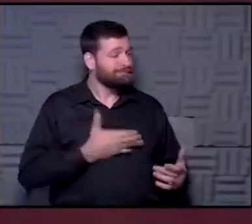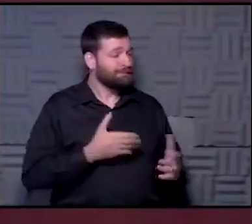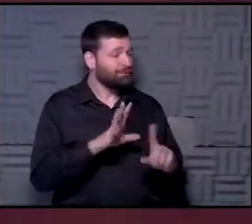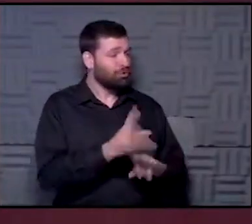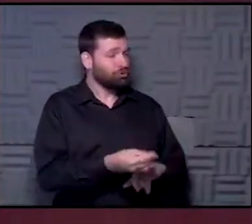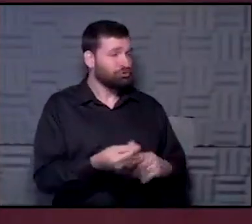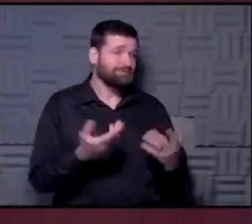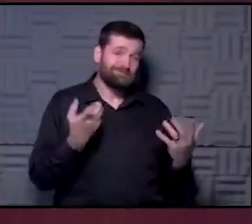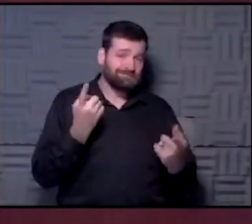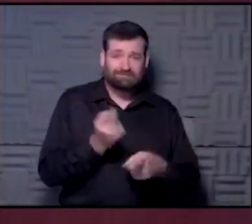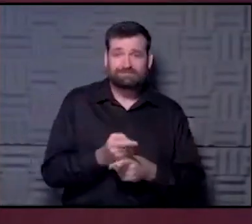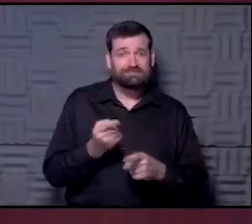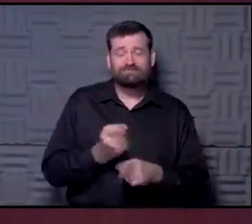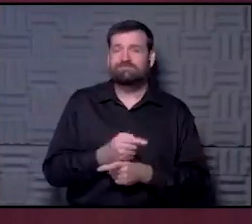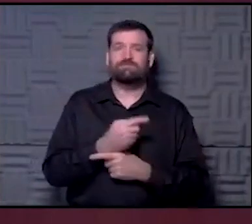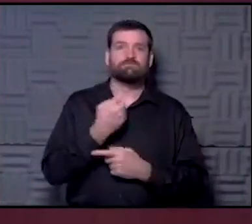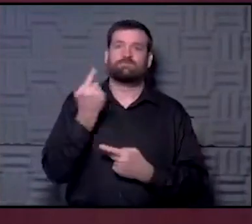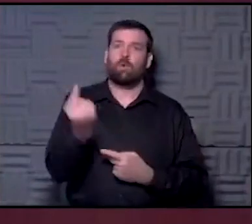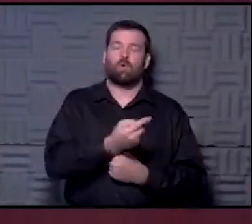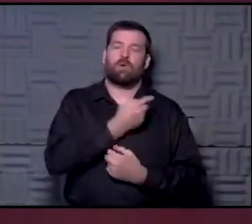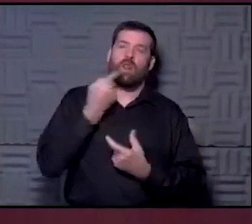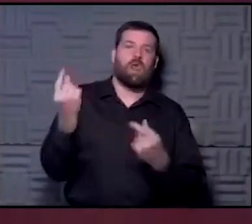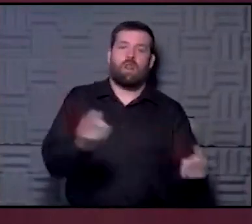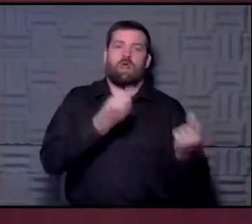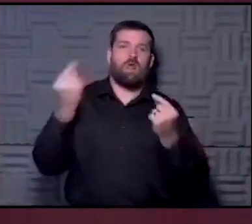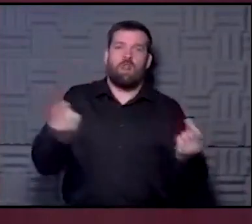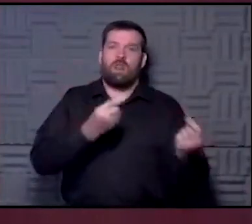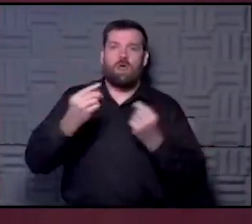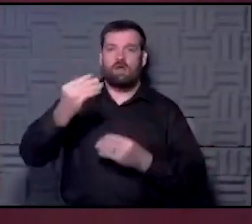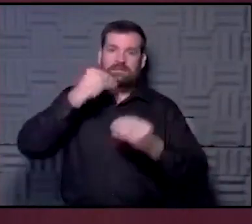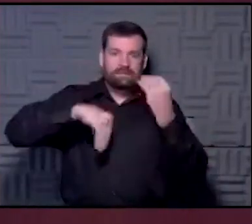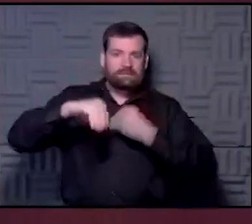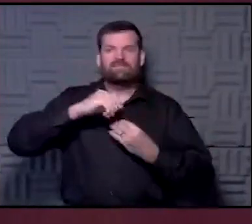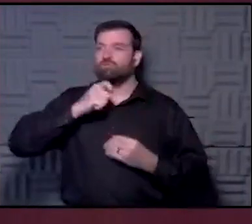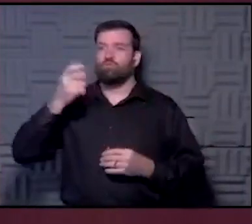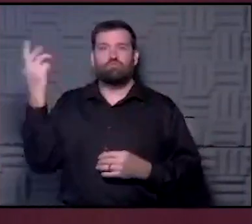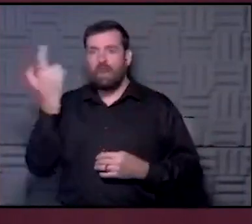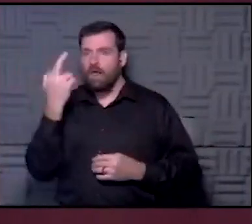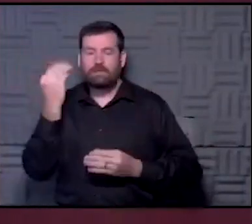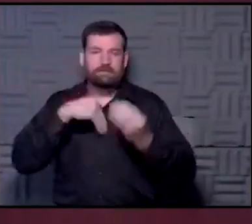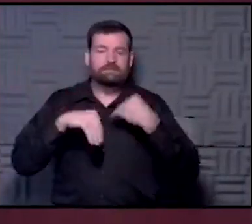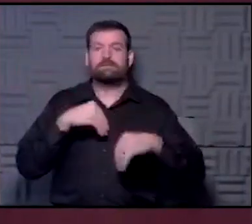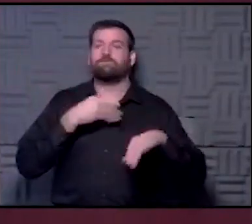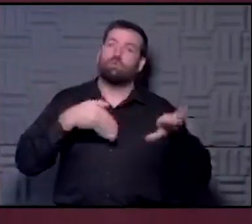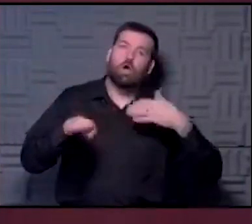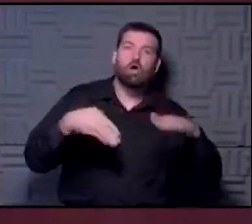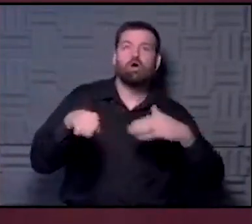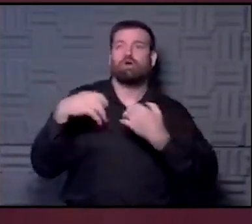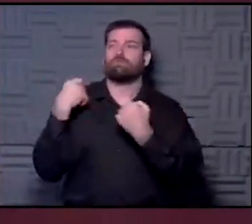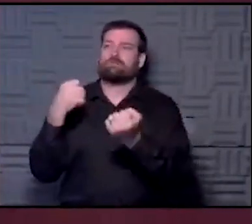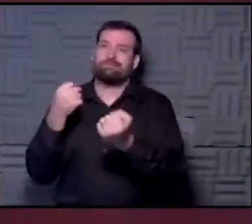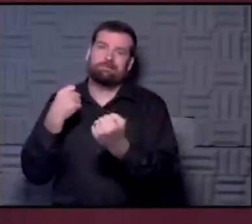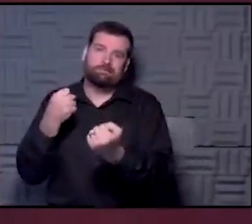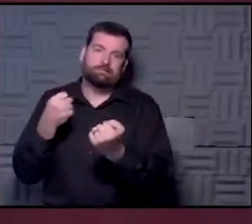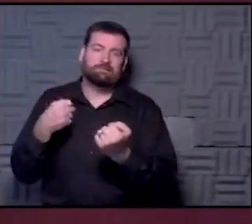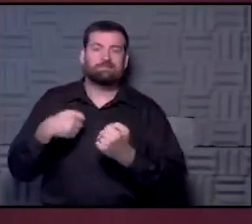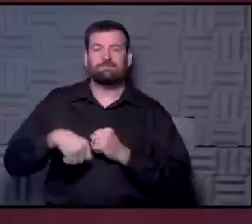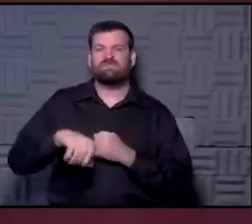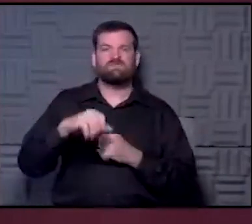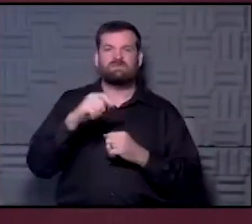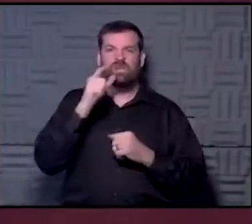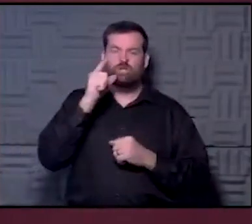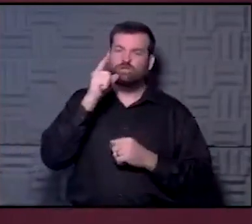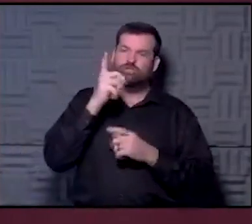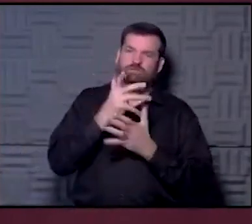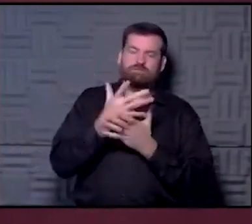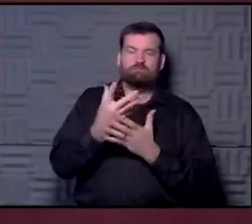culture we live in, right? We're Yeah. always on the go, we're grabbing and go, and we're eating when we don't even realize we're eating. We're in the car, we're walking, Yeah. shoving down lunch in 10 minutes, whatever